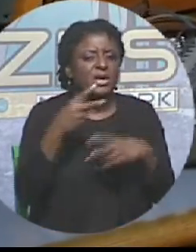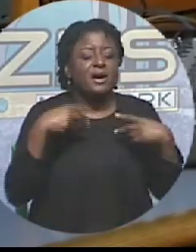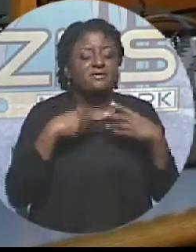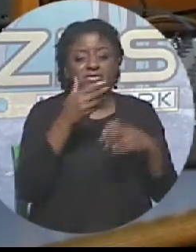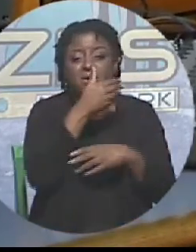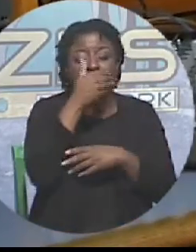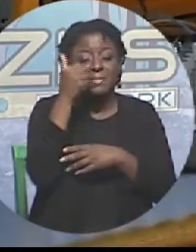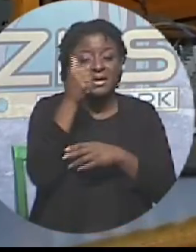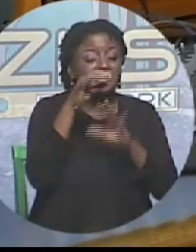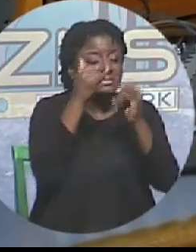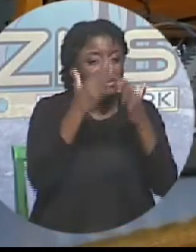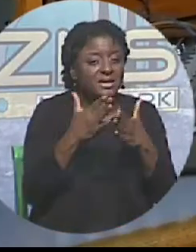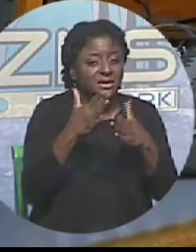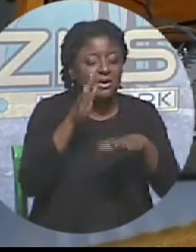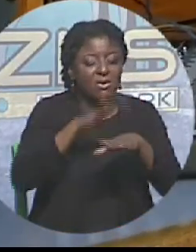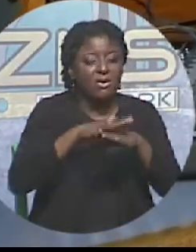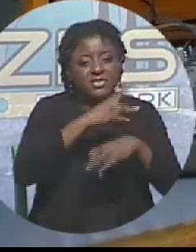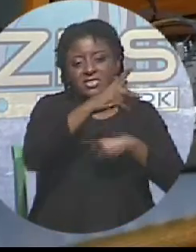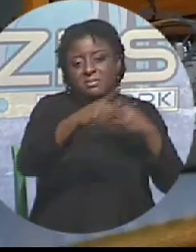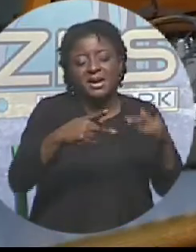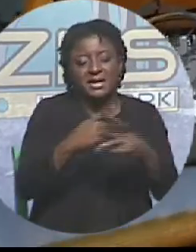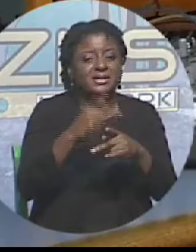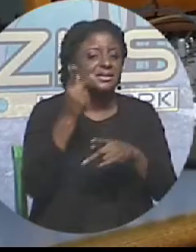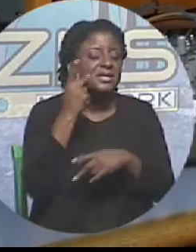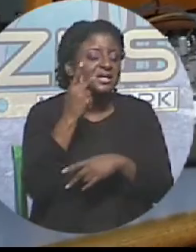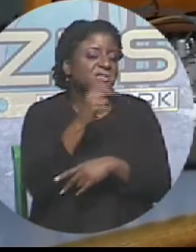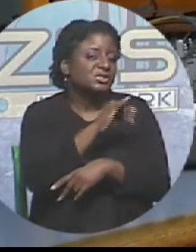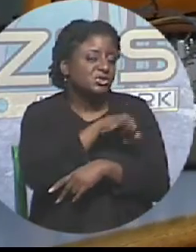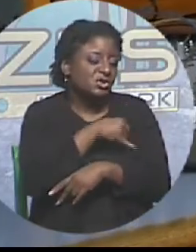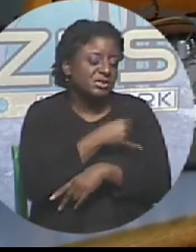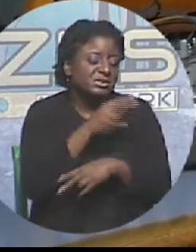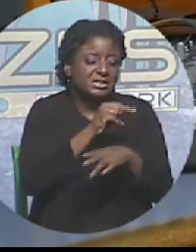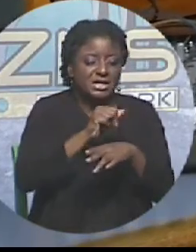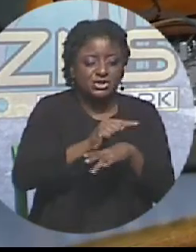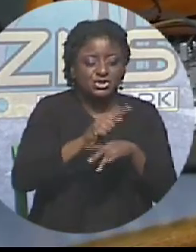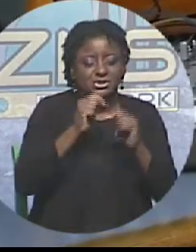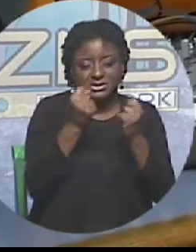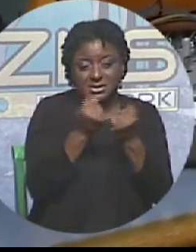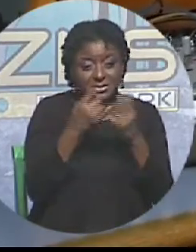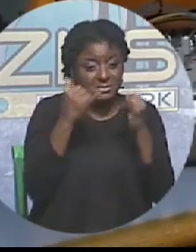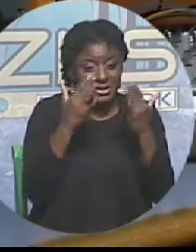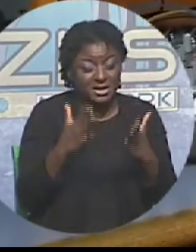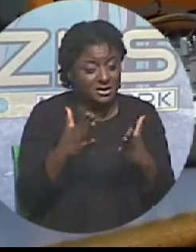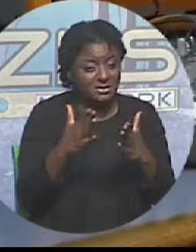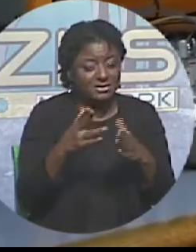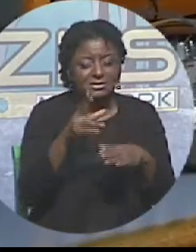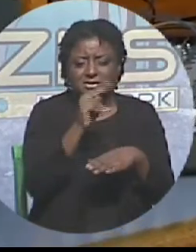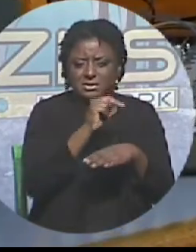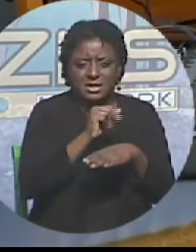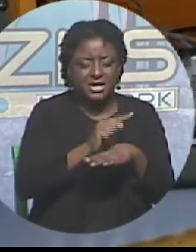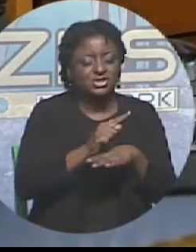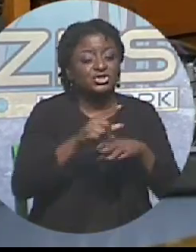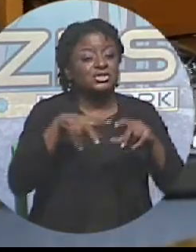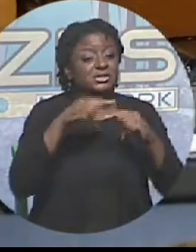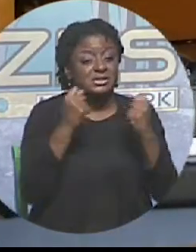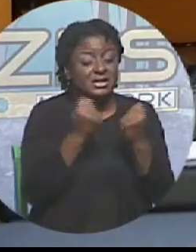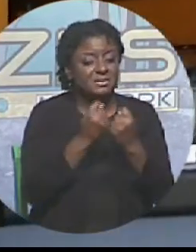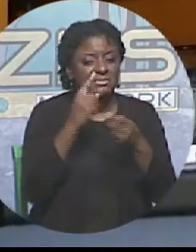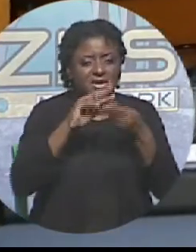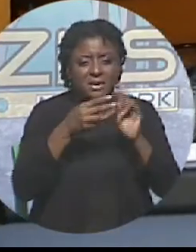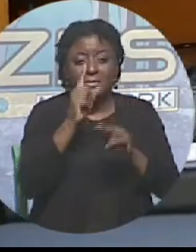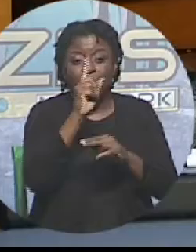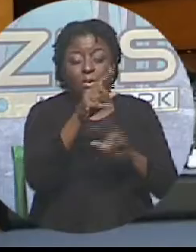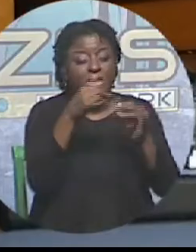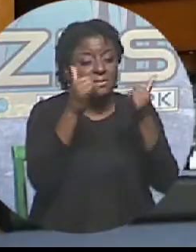the planet, bar none. Kelsey Johnson, national team player. National team, the number one player in the